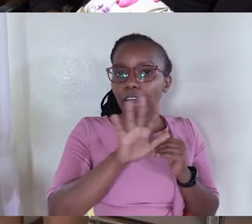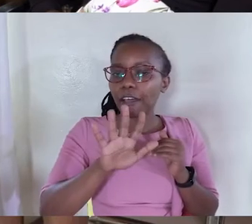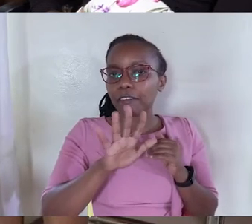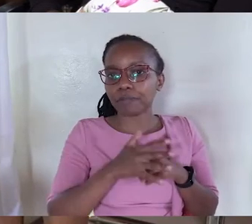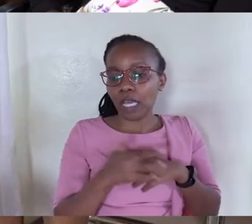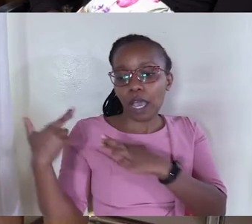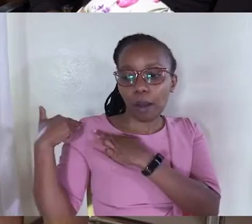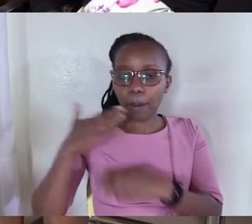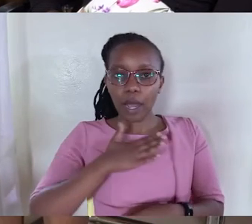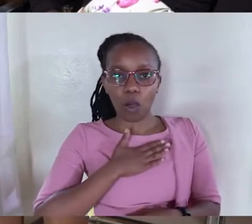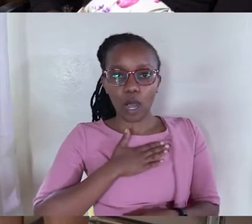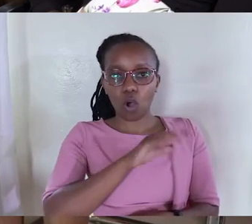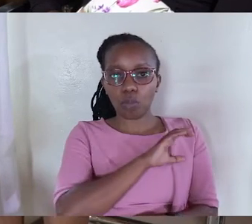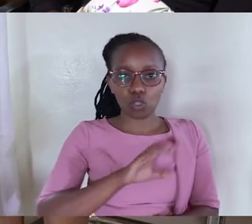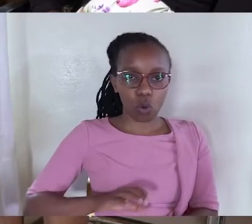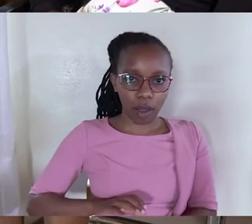our mandate as the commission